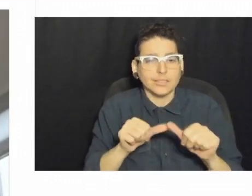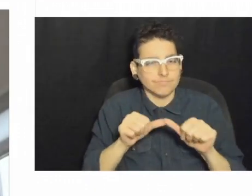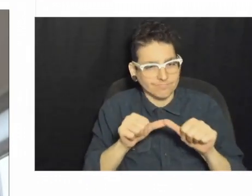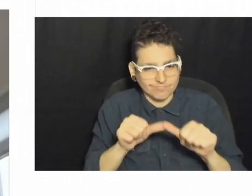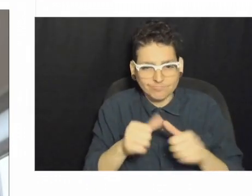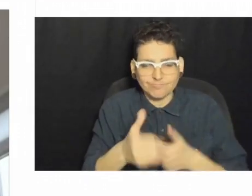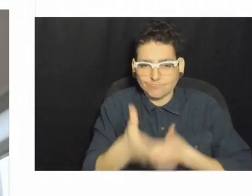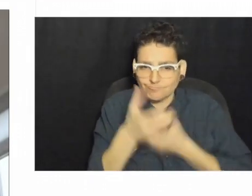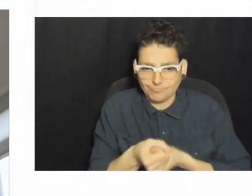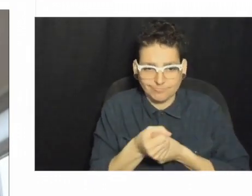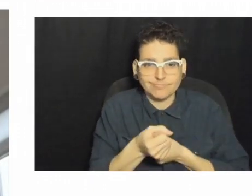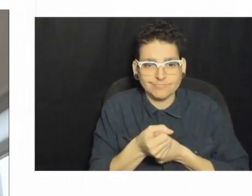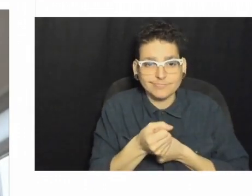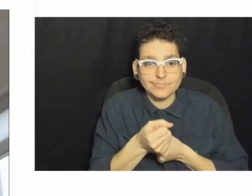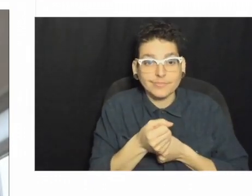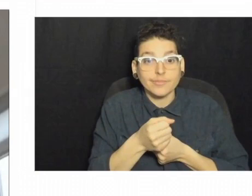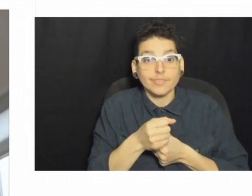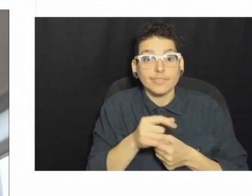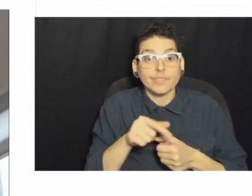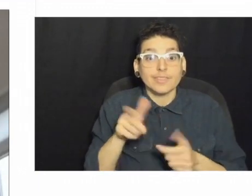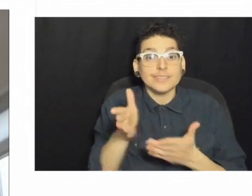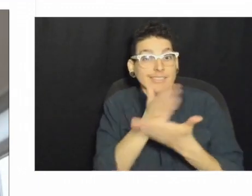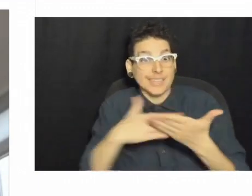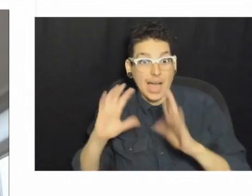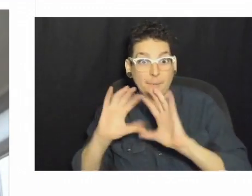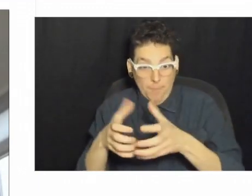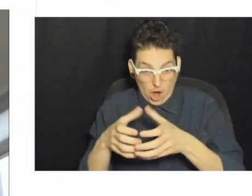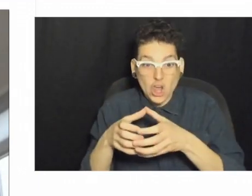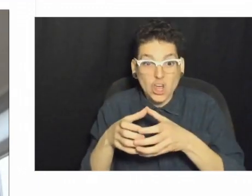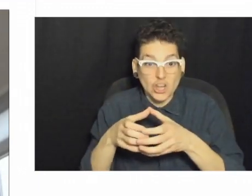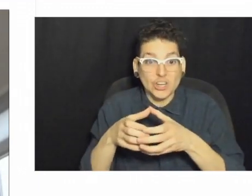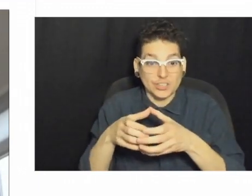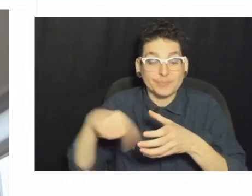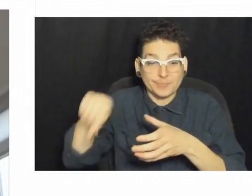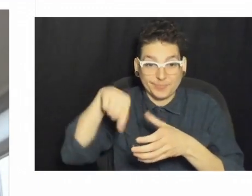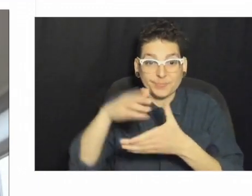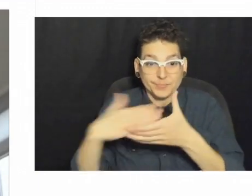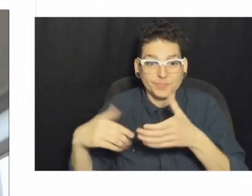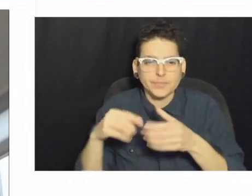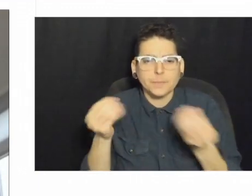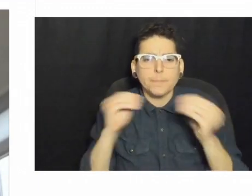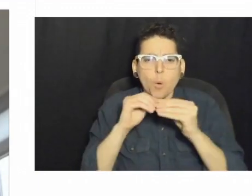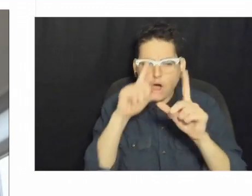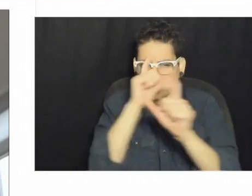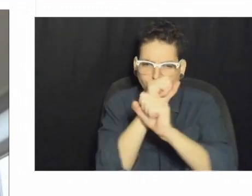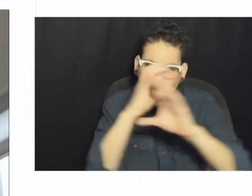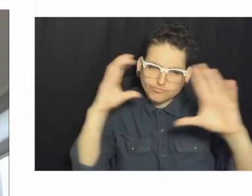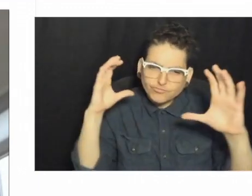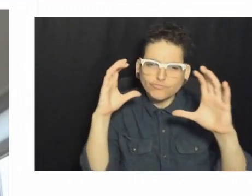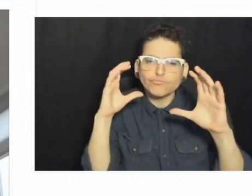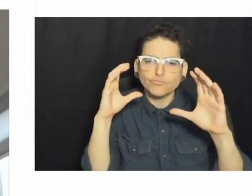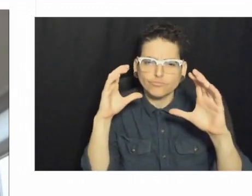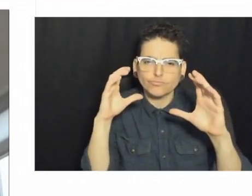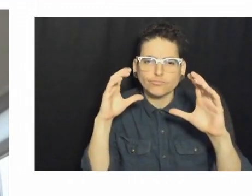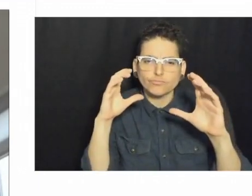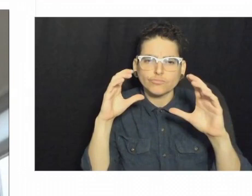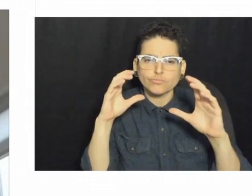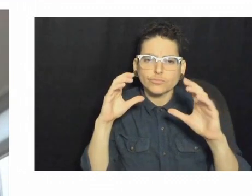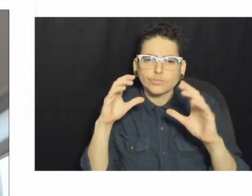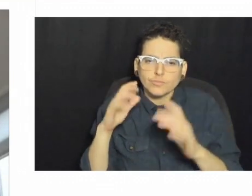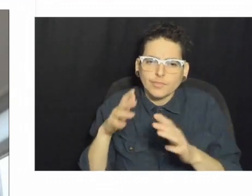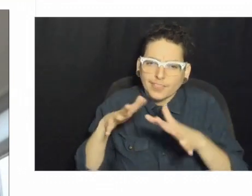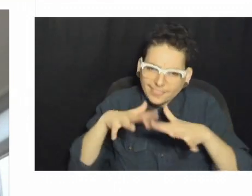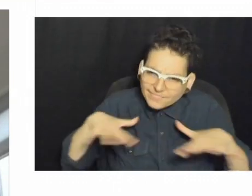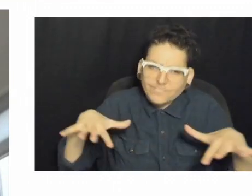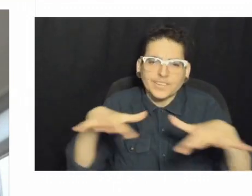of the activity is going to be looking sort of more bigger picture, more forward thinking about the field of FEPR science. What are the knowledge